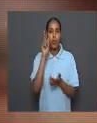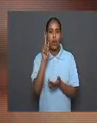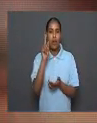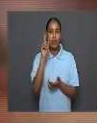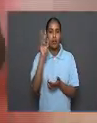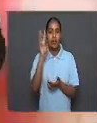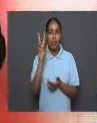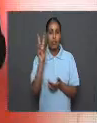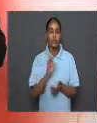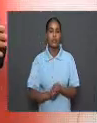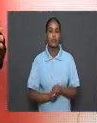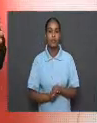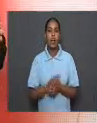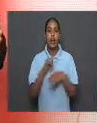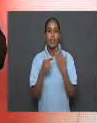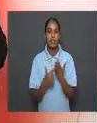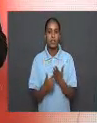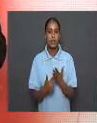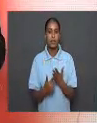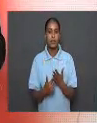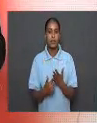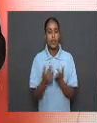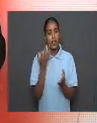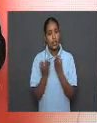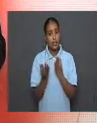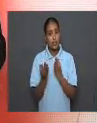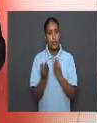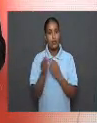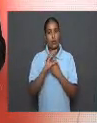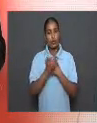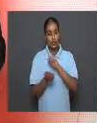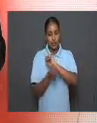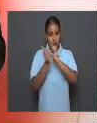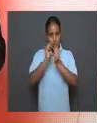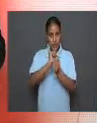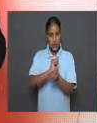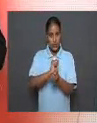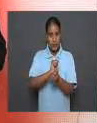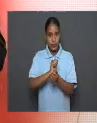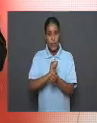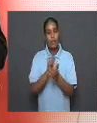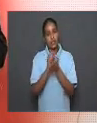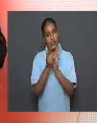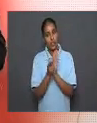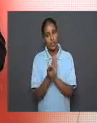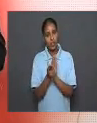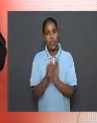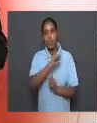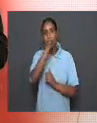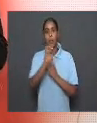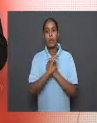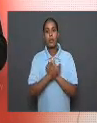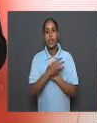1.1 volt. However, if conditions change, such as